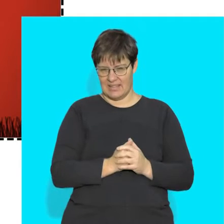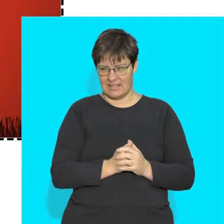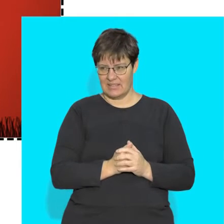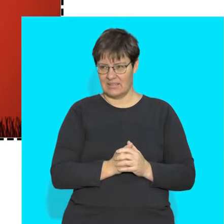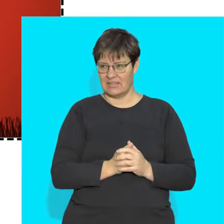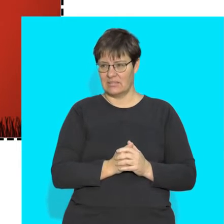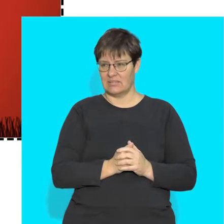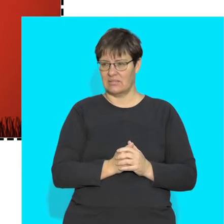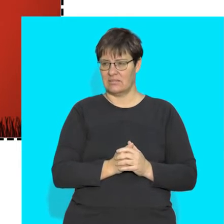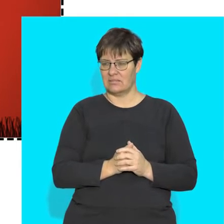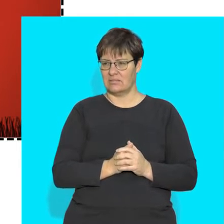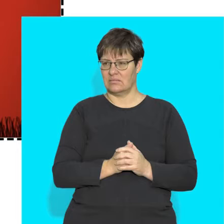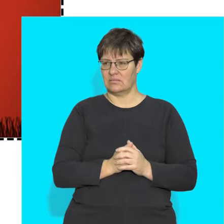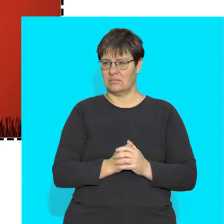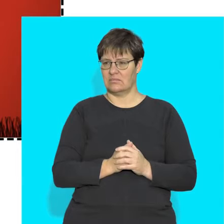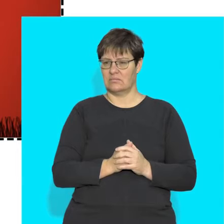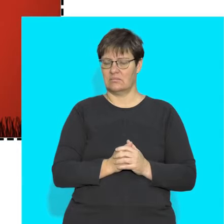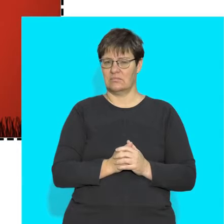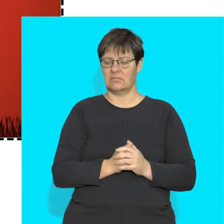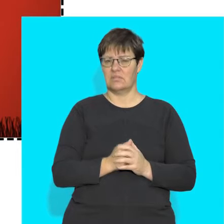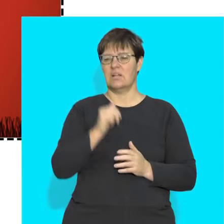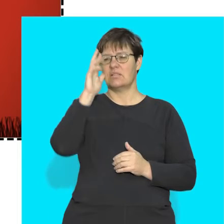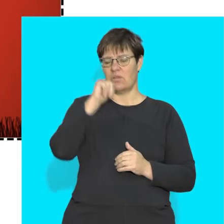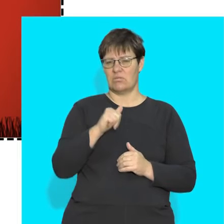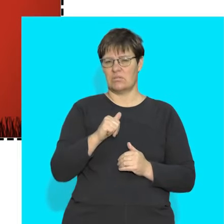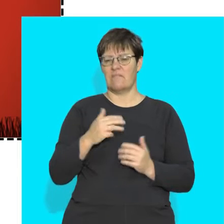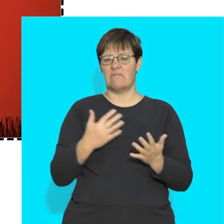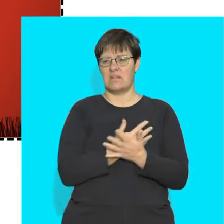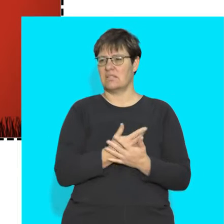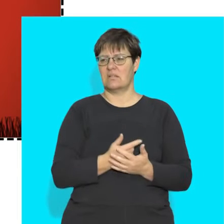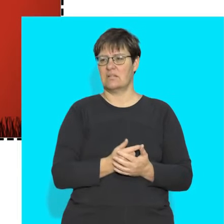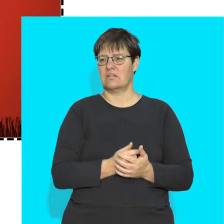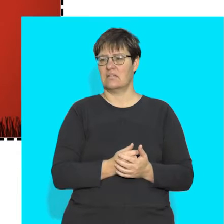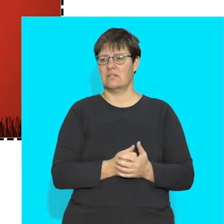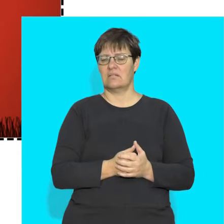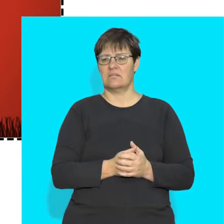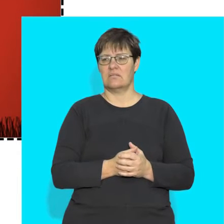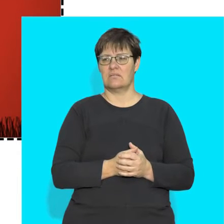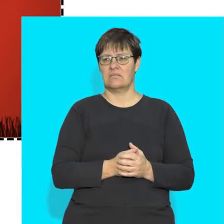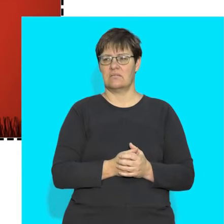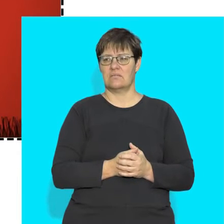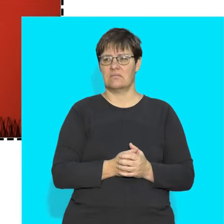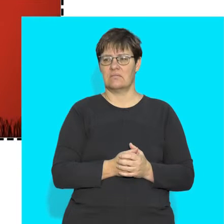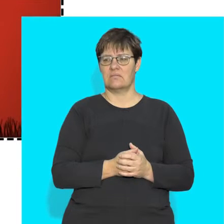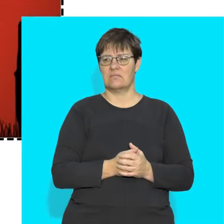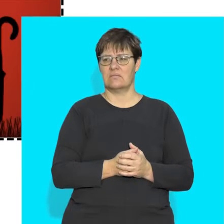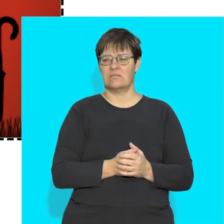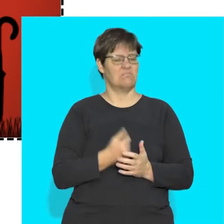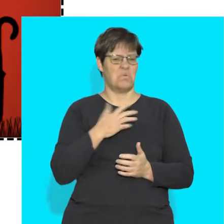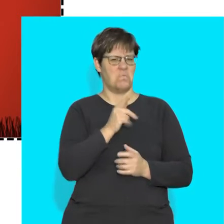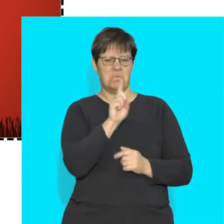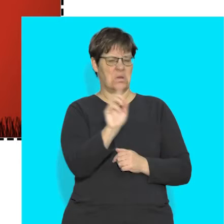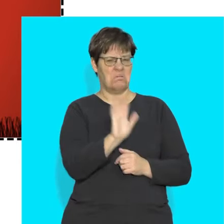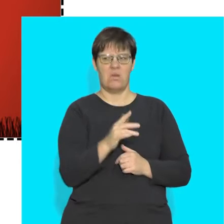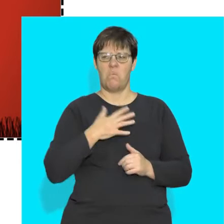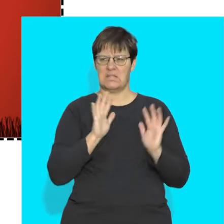can. There we go. We're supposed to time how fast he's going, but we're not going to. I just want you to see. Oops, he's going at 1. That's not what I